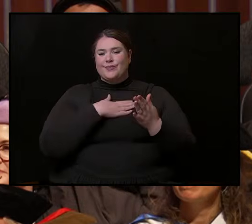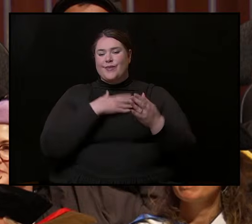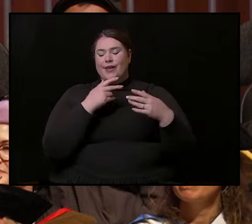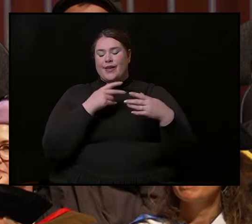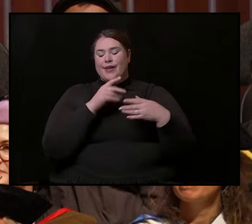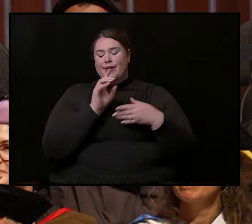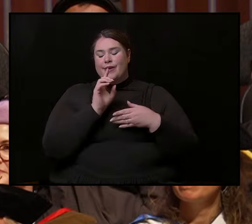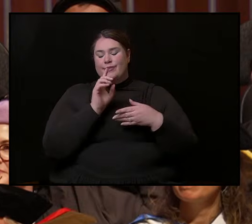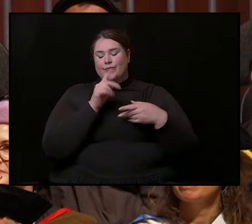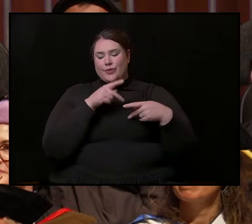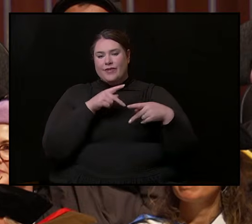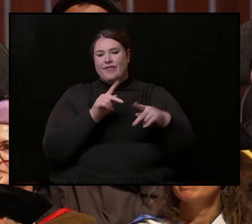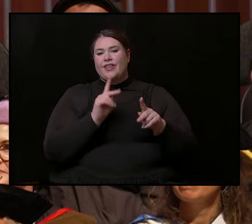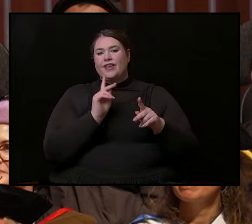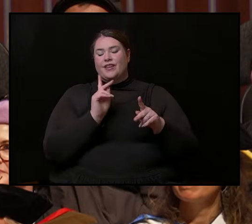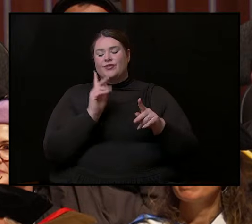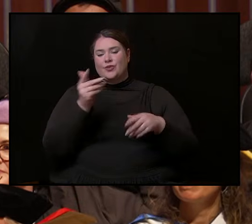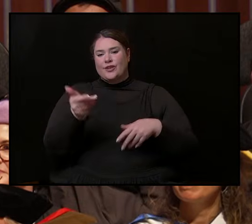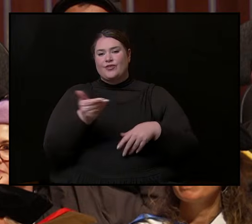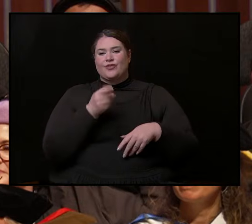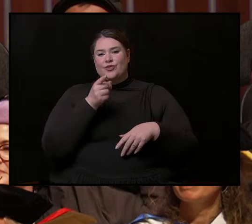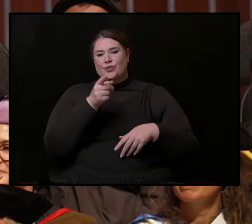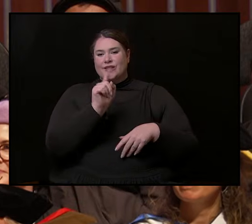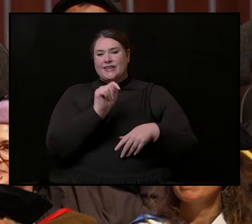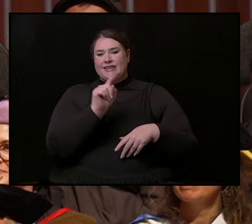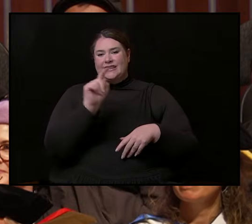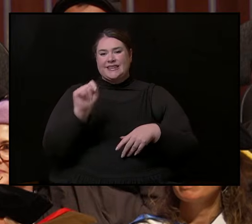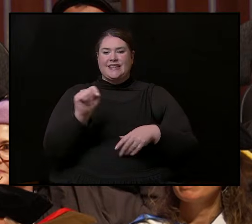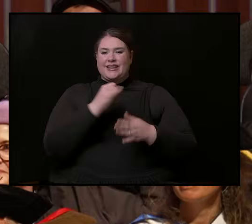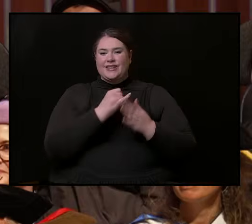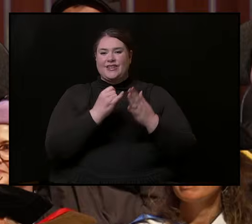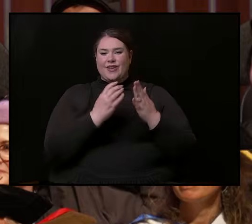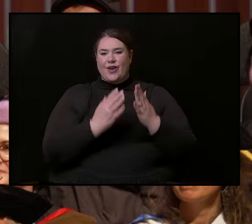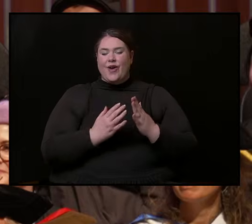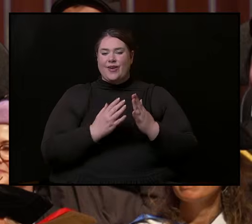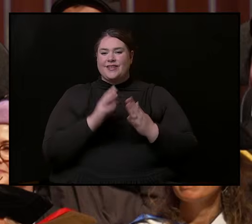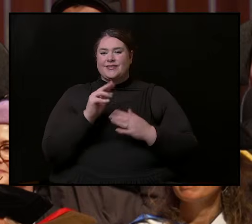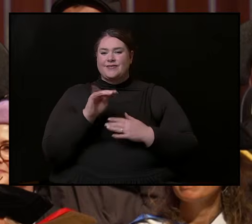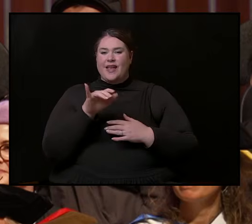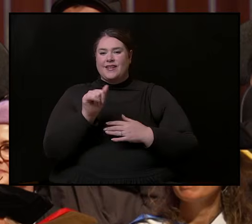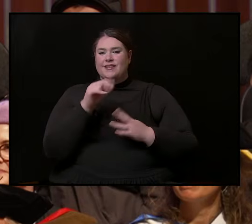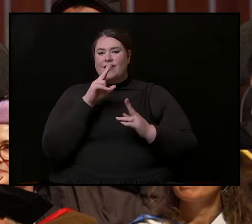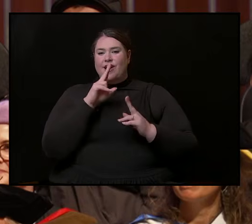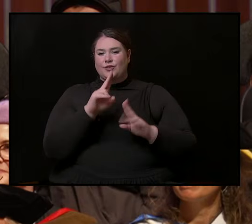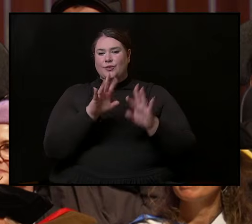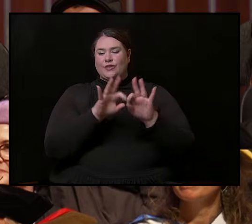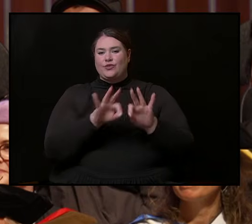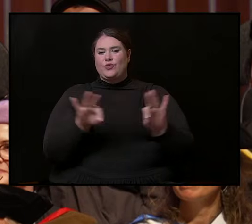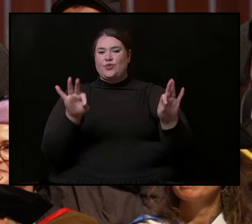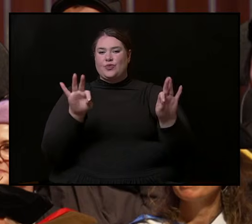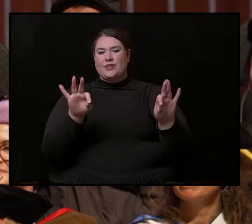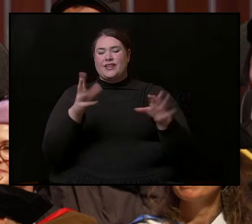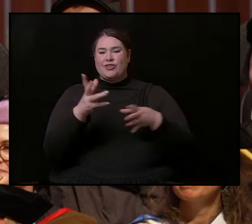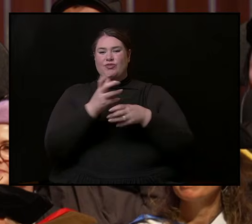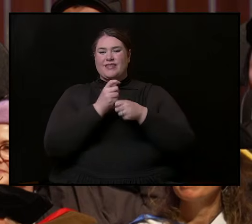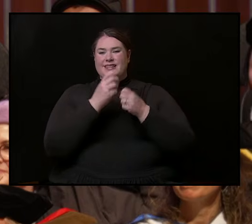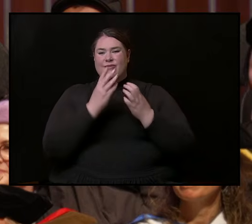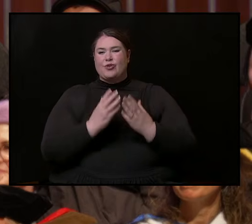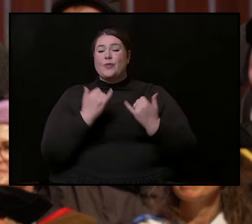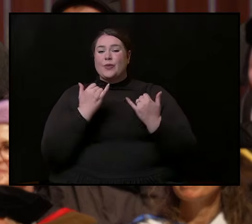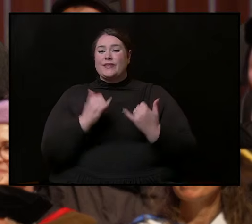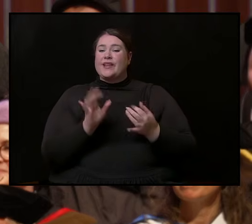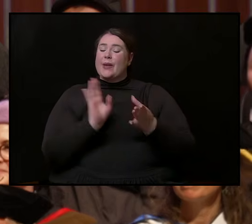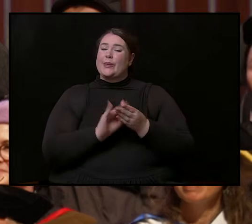present to you TT the artist, MICA's honorary degree recipient, who will now address you and your